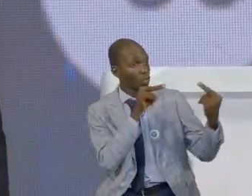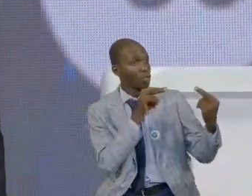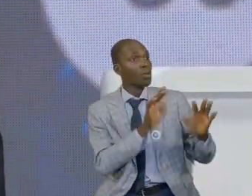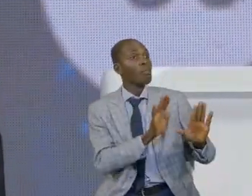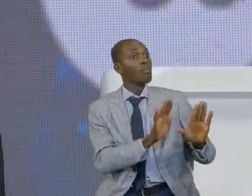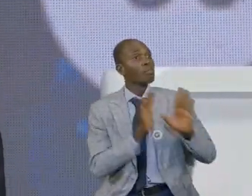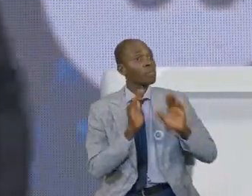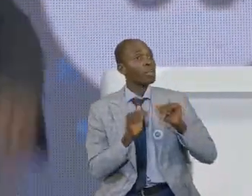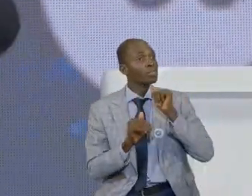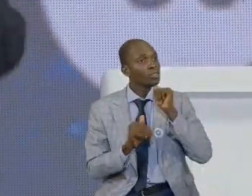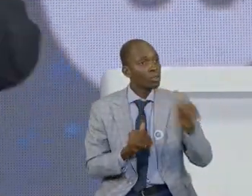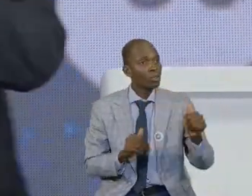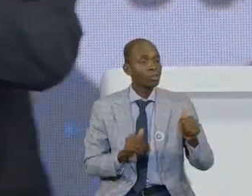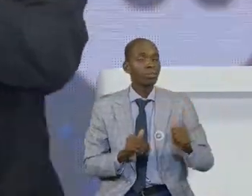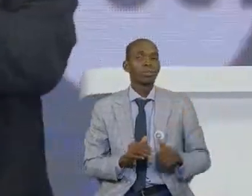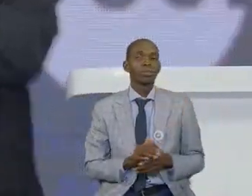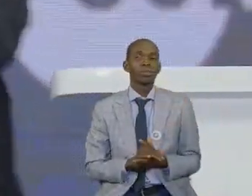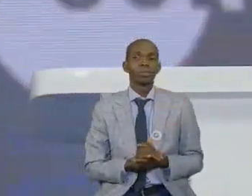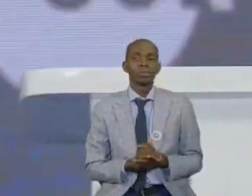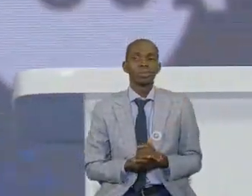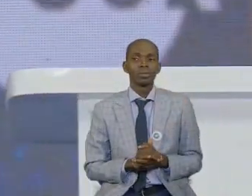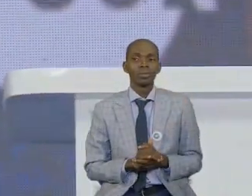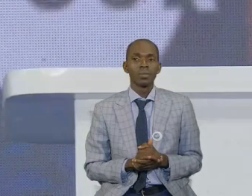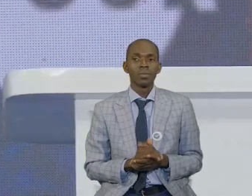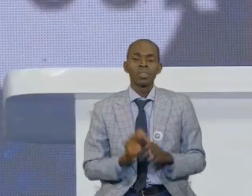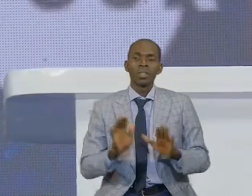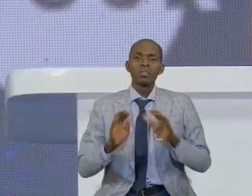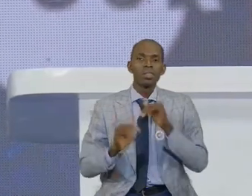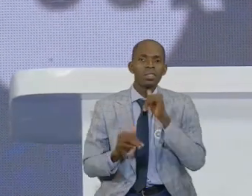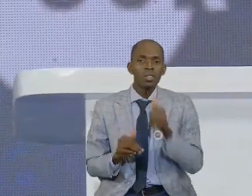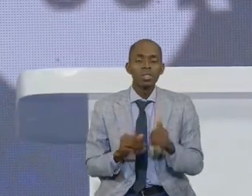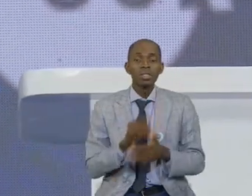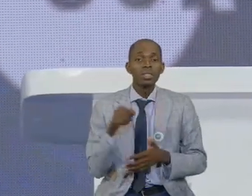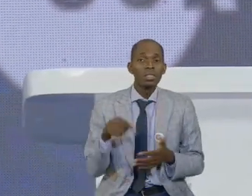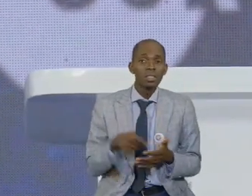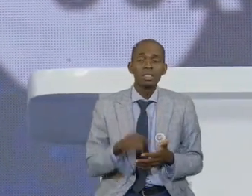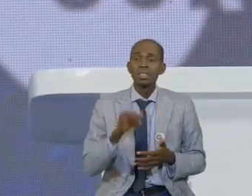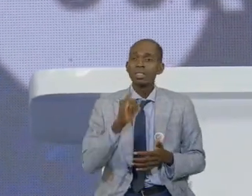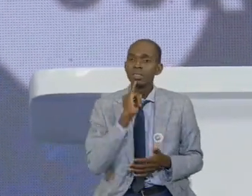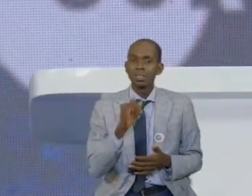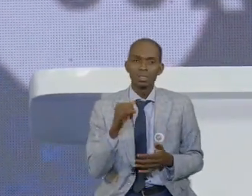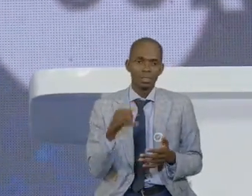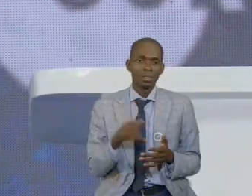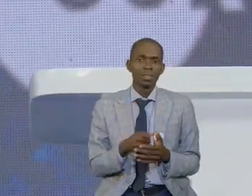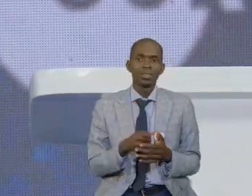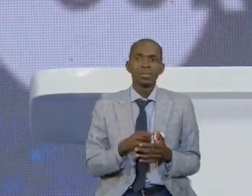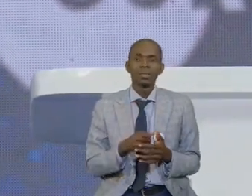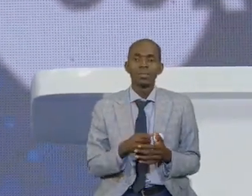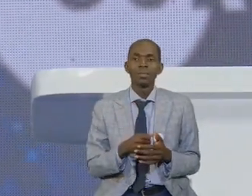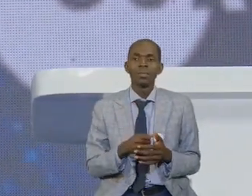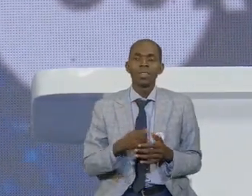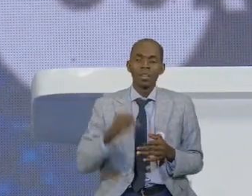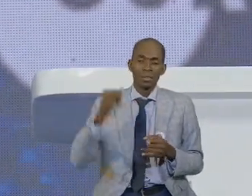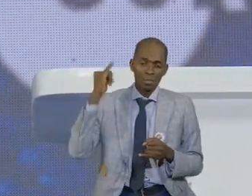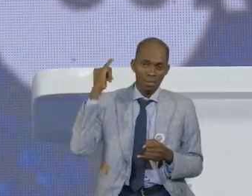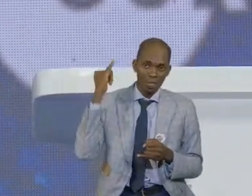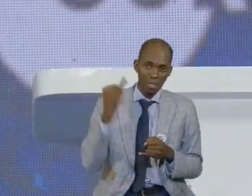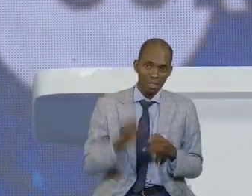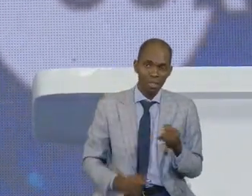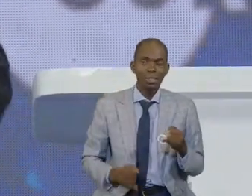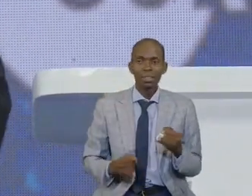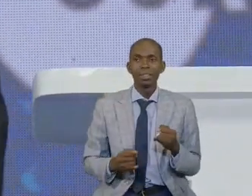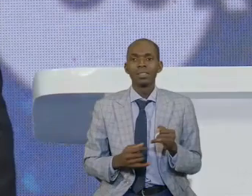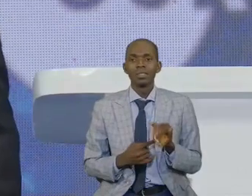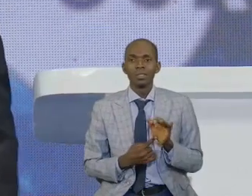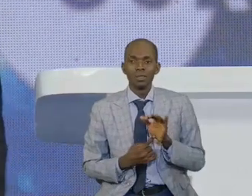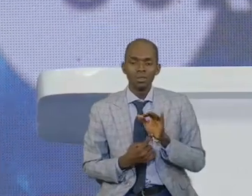Fear not. Fear not. This is it. Finally exhibiting anointed